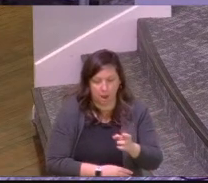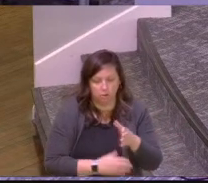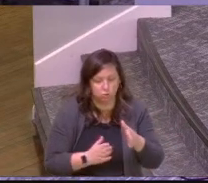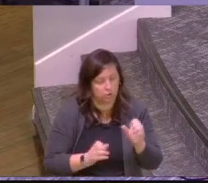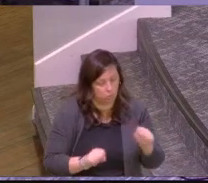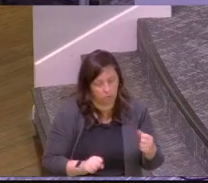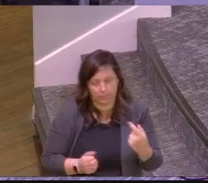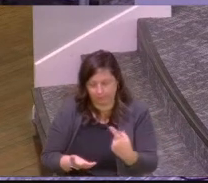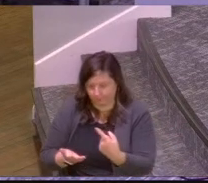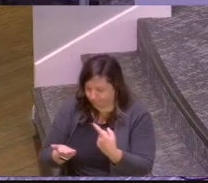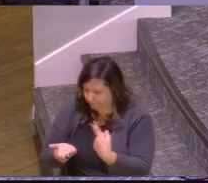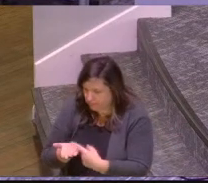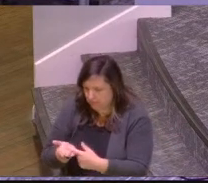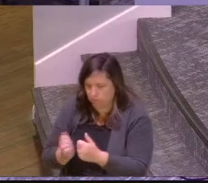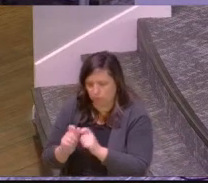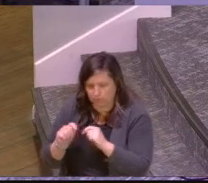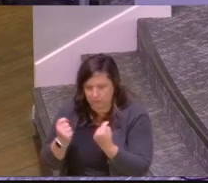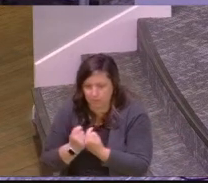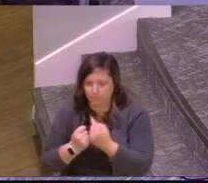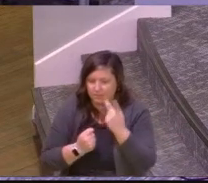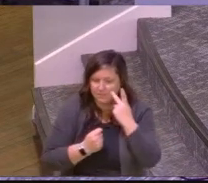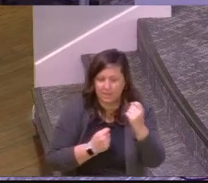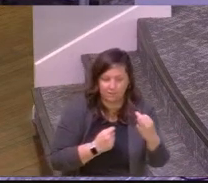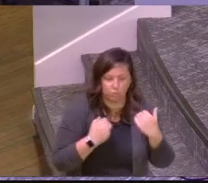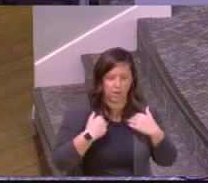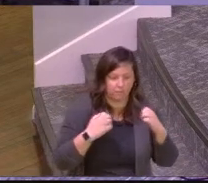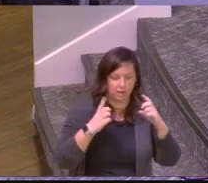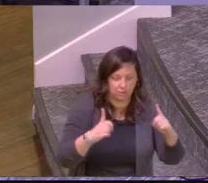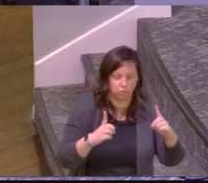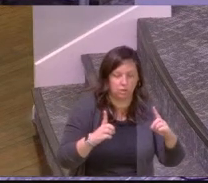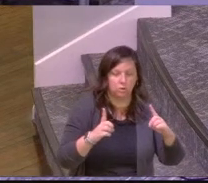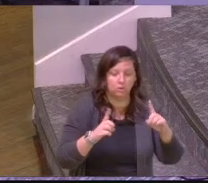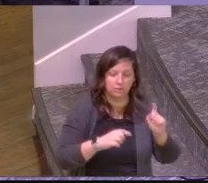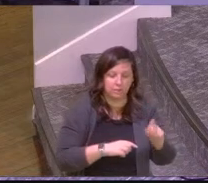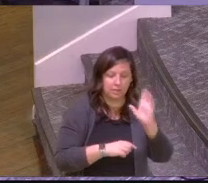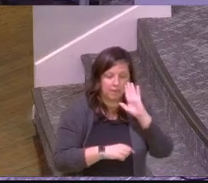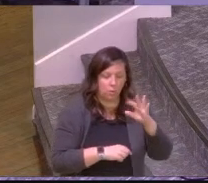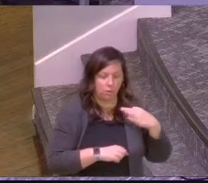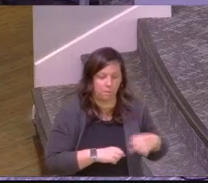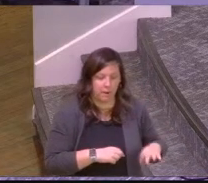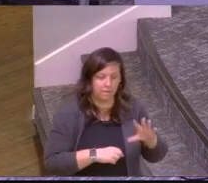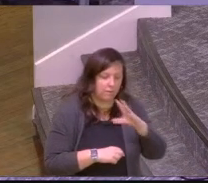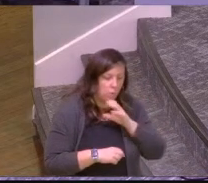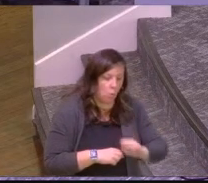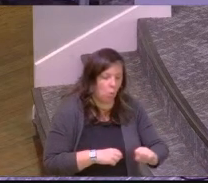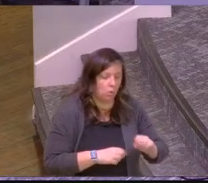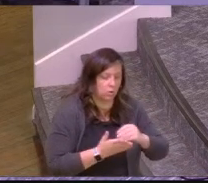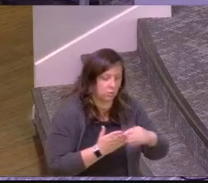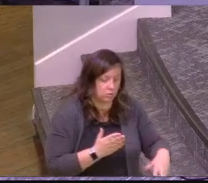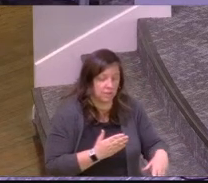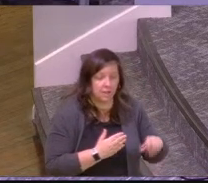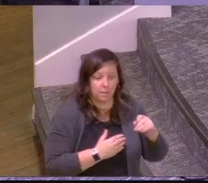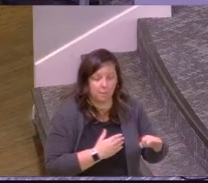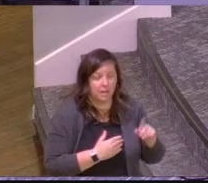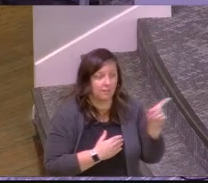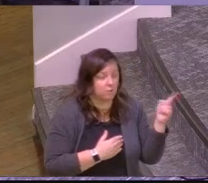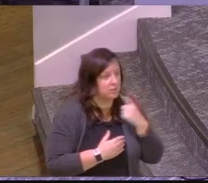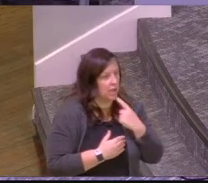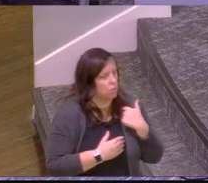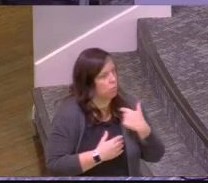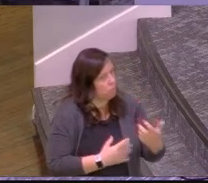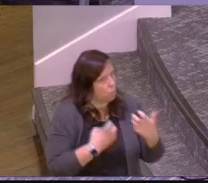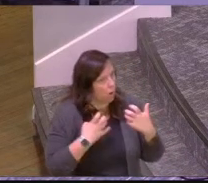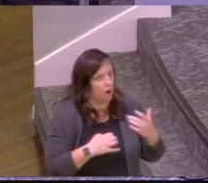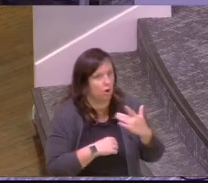if there's an educational need that could benefit older students. If it comes out today that we really want early learning, then